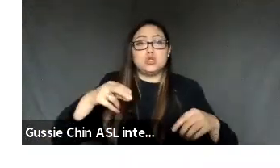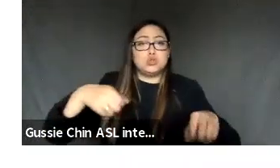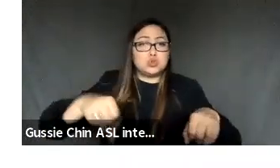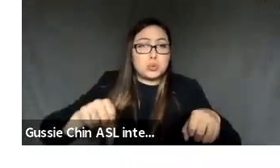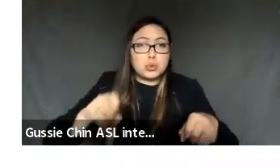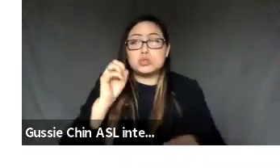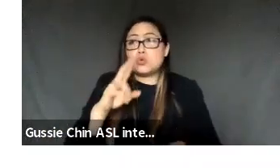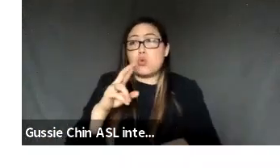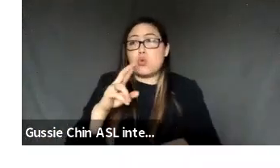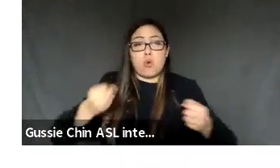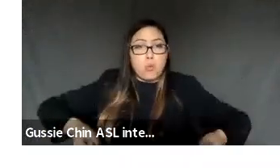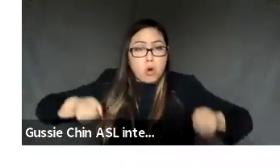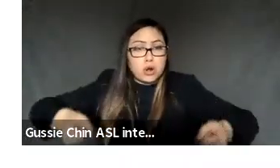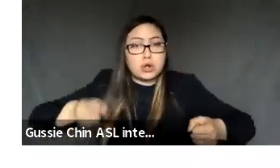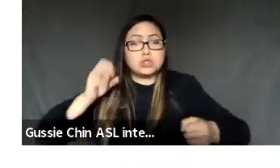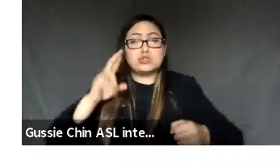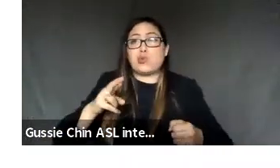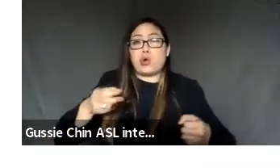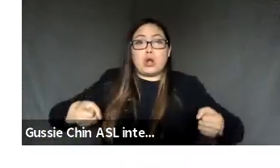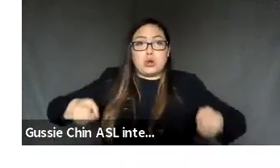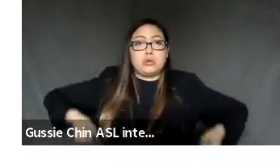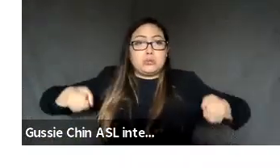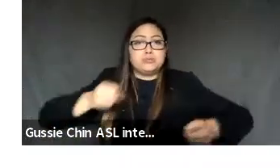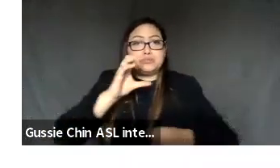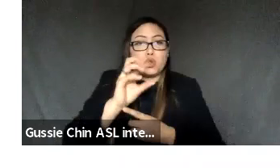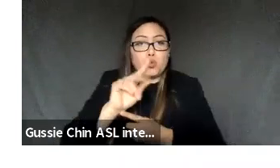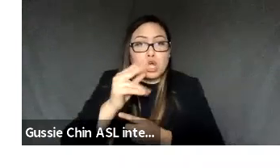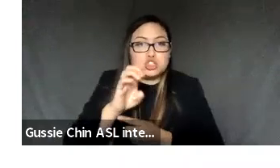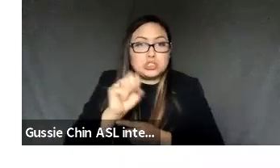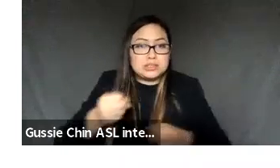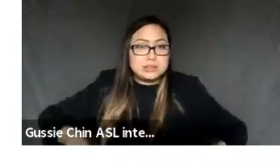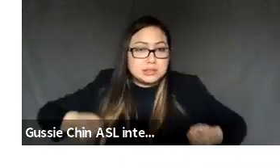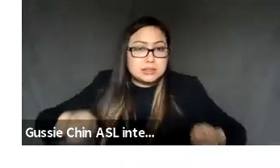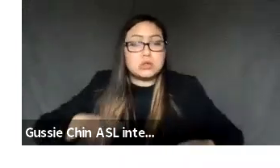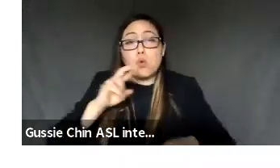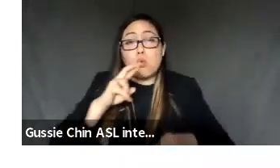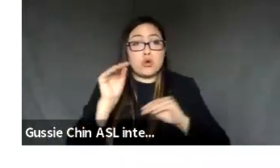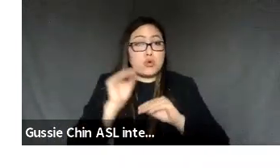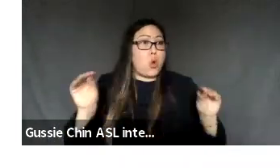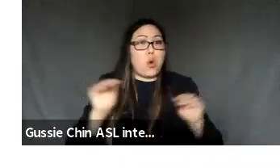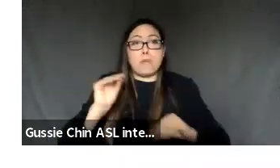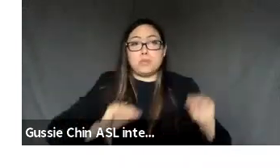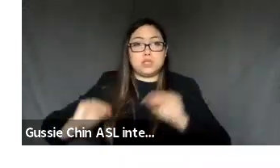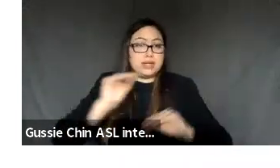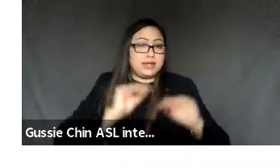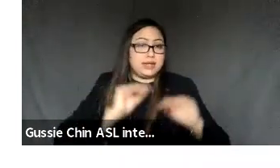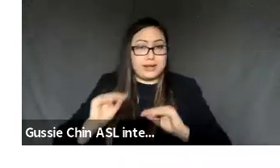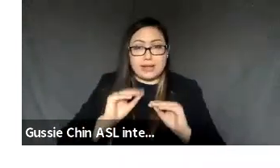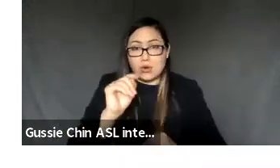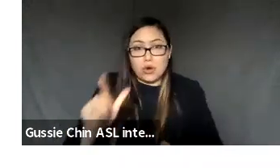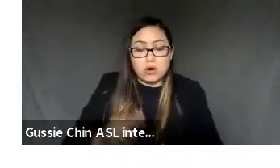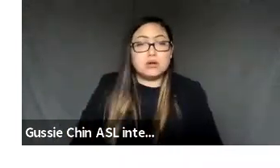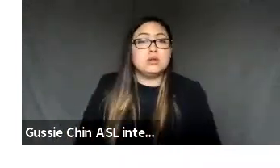and crutches, or no mobility device at all. So you can access this document from the Department of Justice.